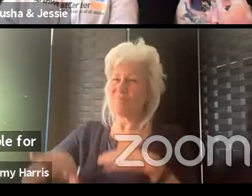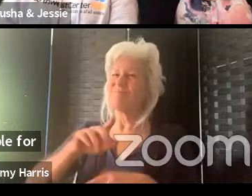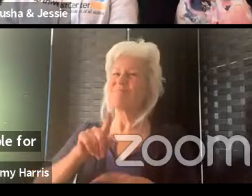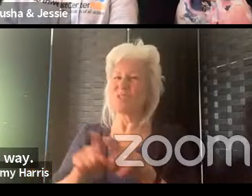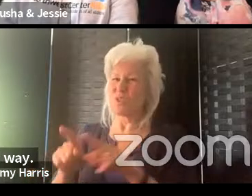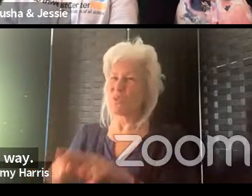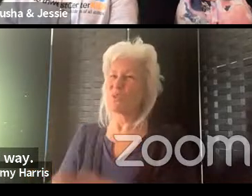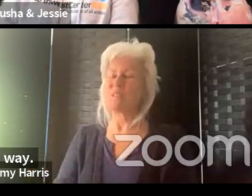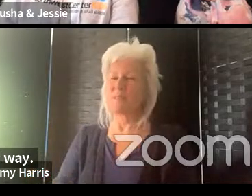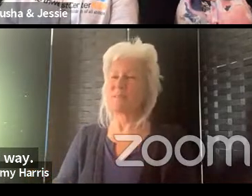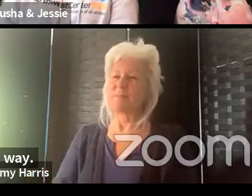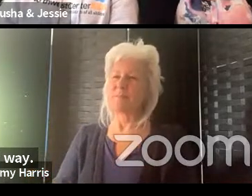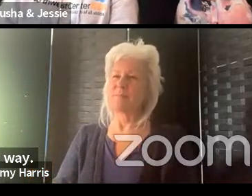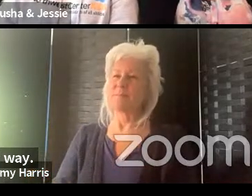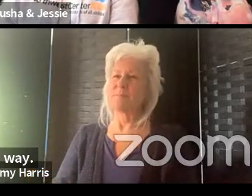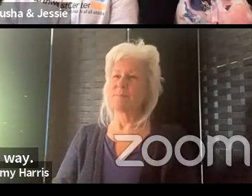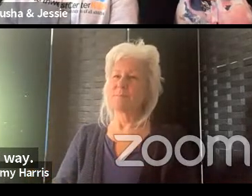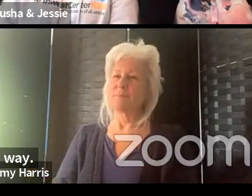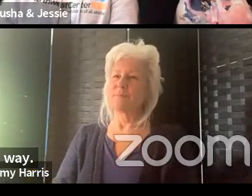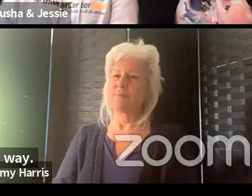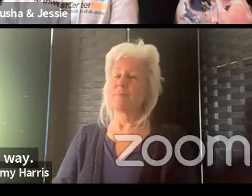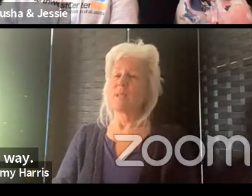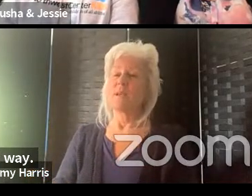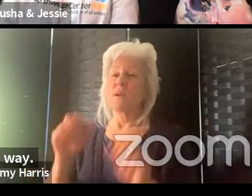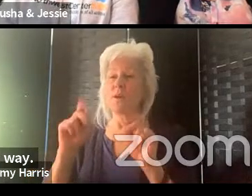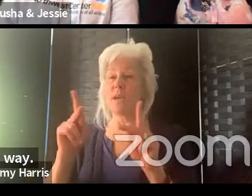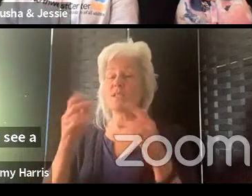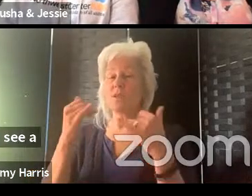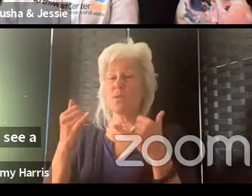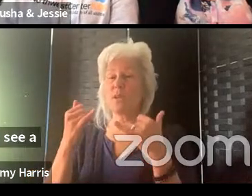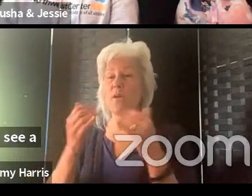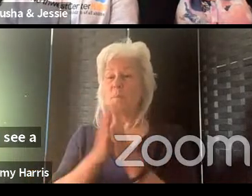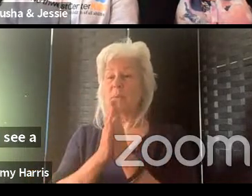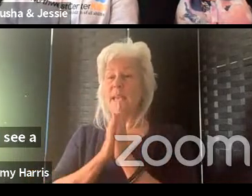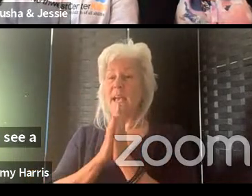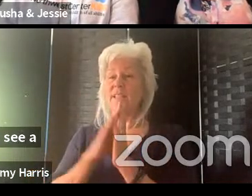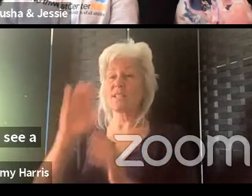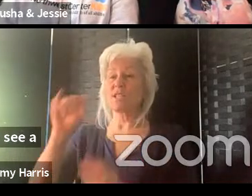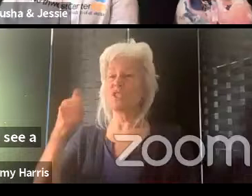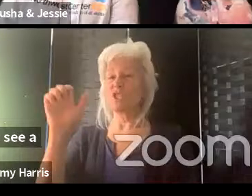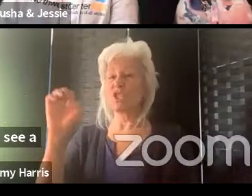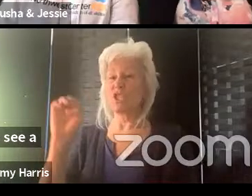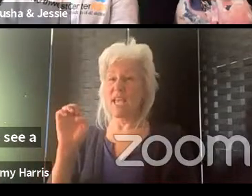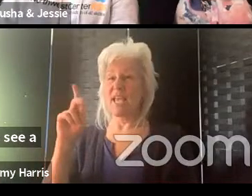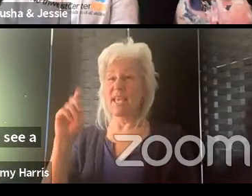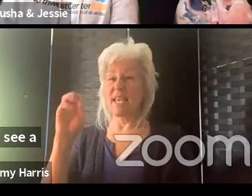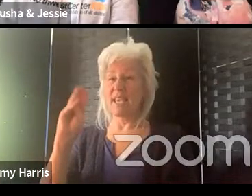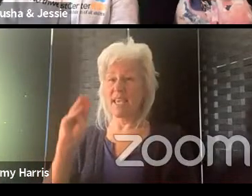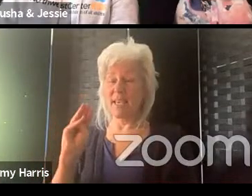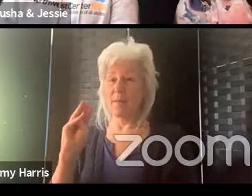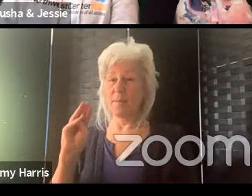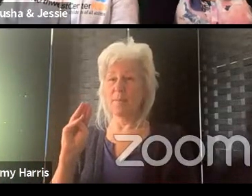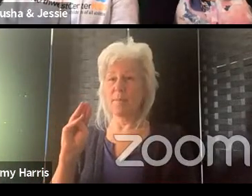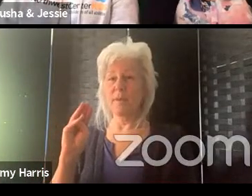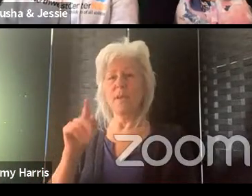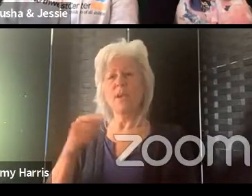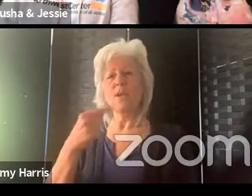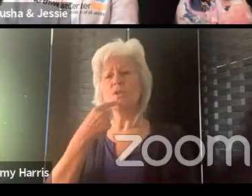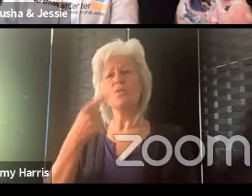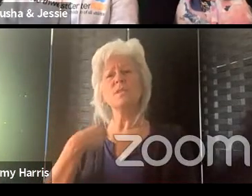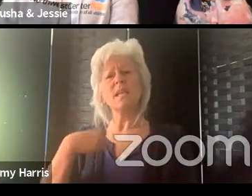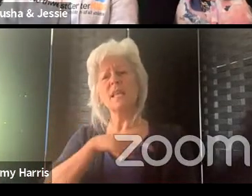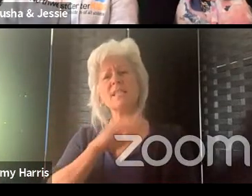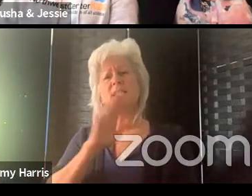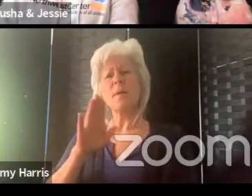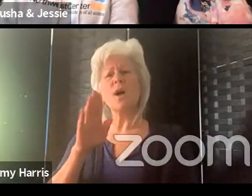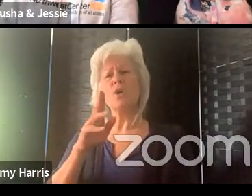So, all right. Now I'd like to ask Jay Kim a question. Jay, can you tell us about your